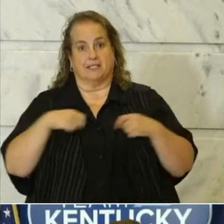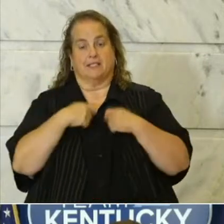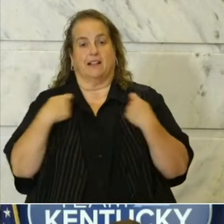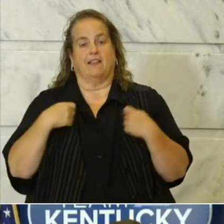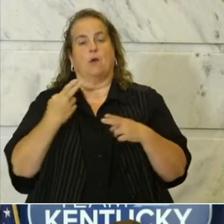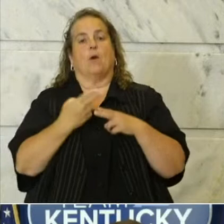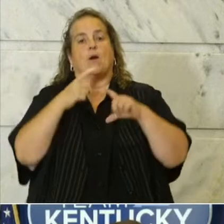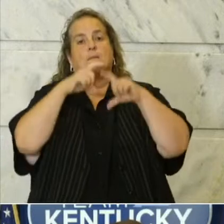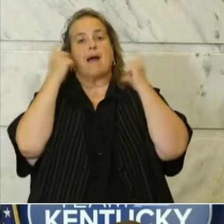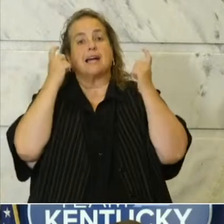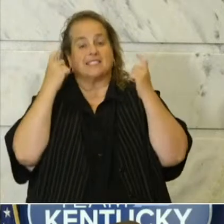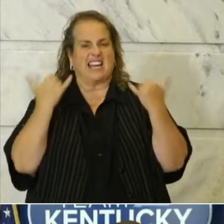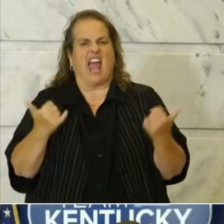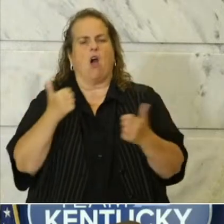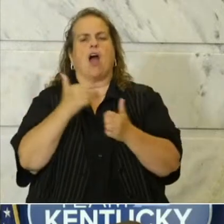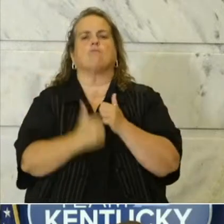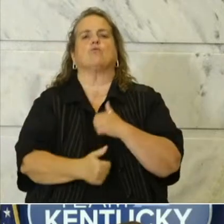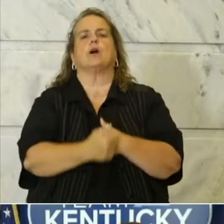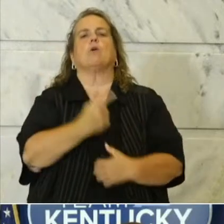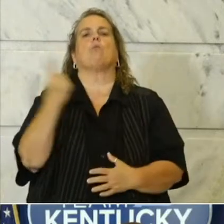we're talking about everybody.